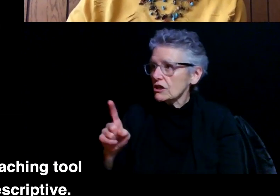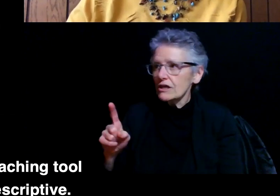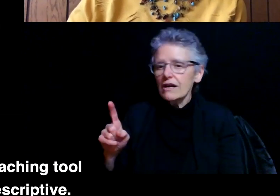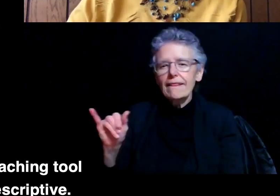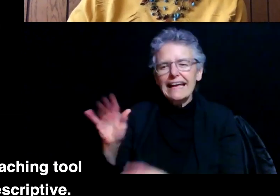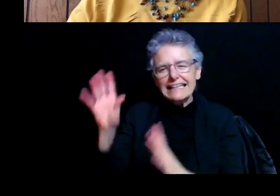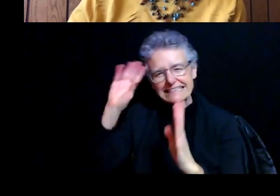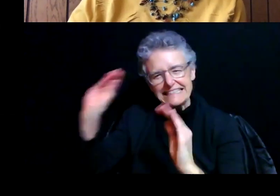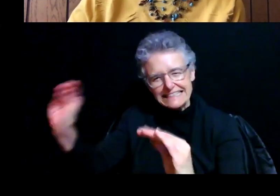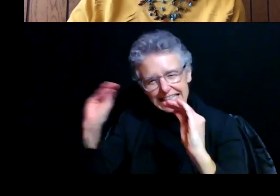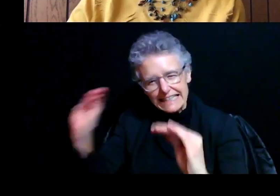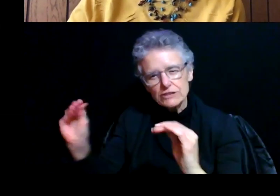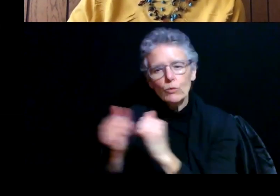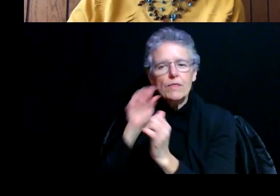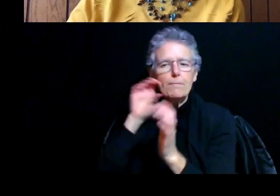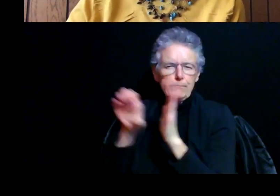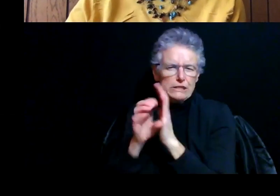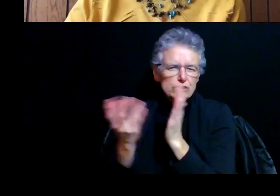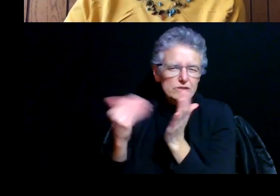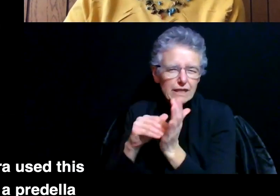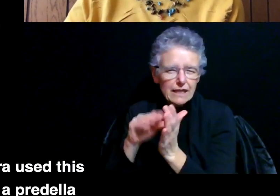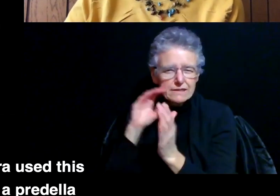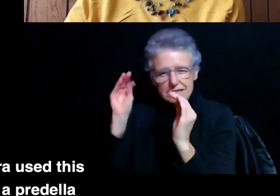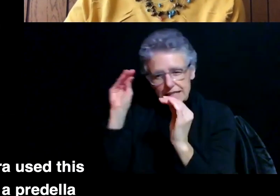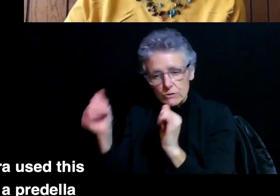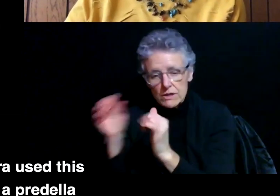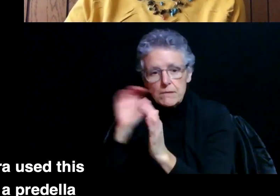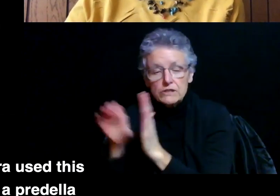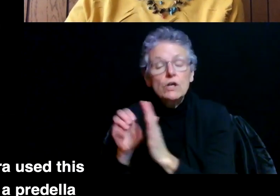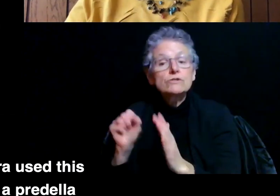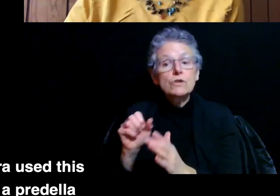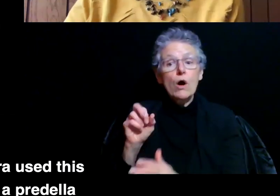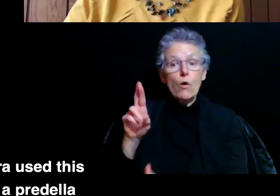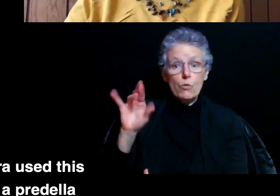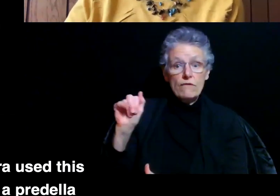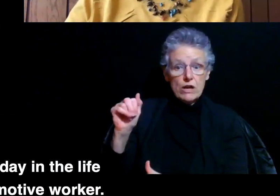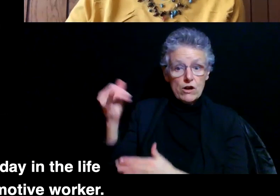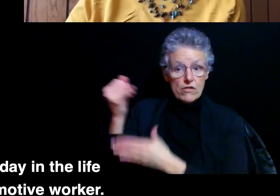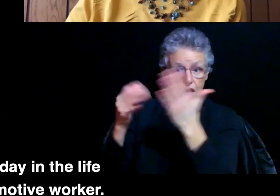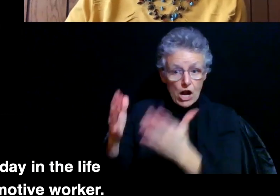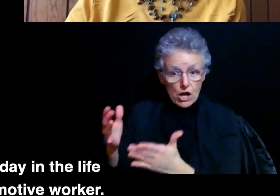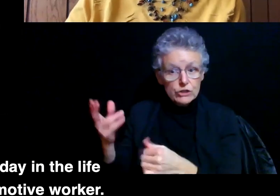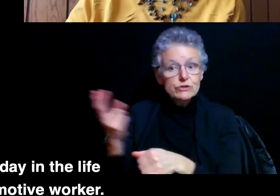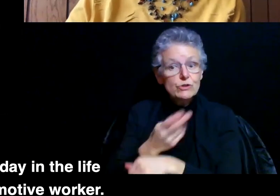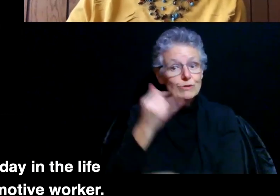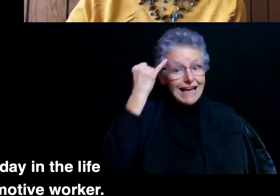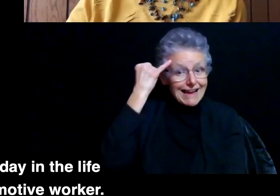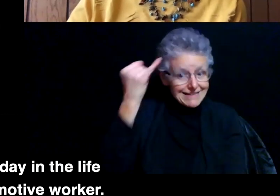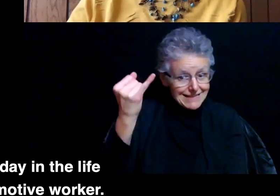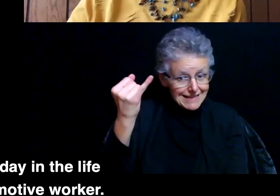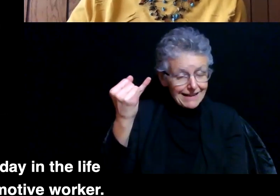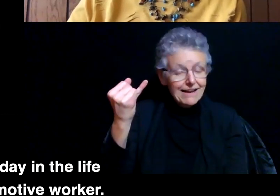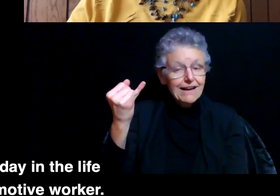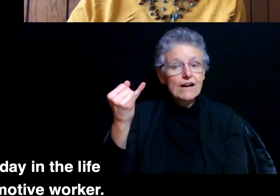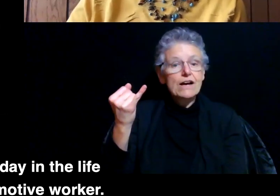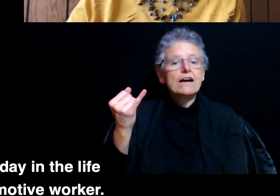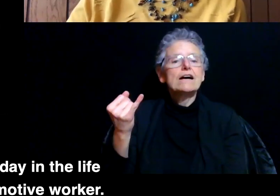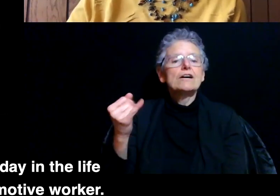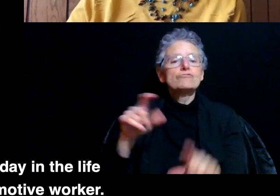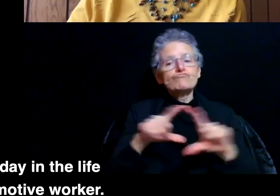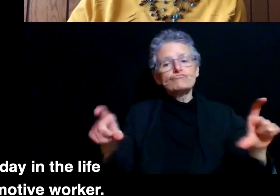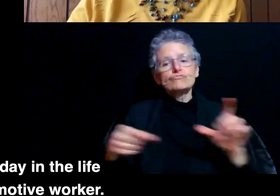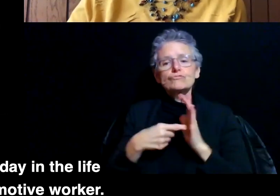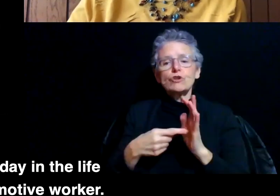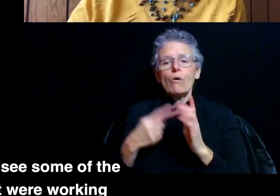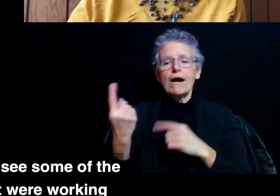and descriptive. New slide continues along the predella. So Rivera used this idea of a predella to show a day in the life of an